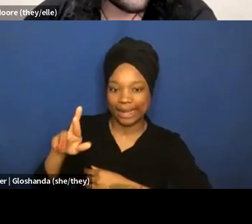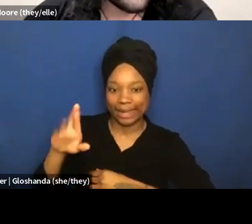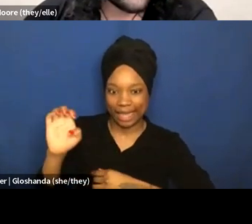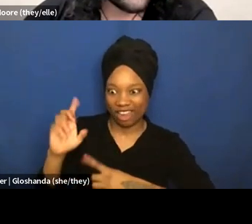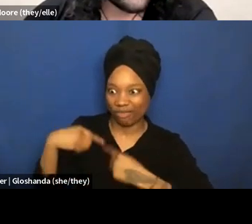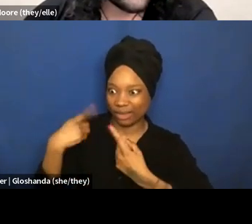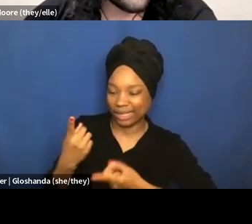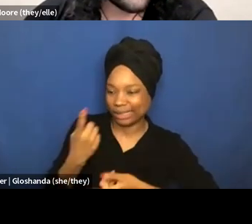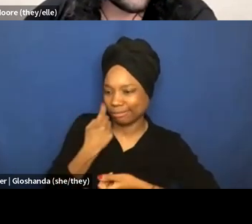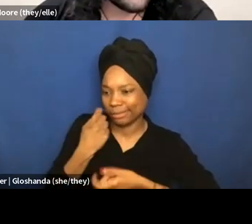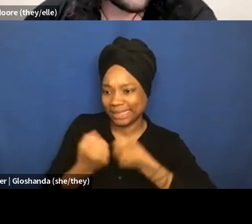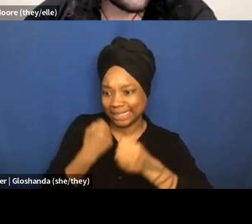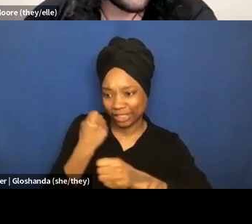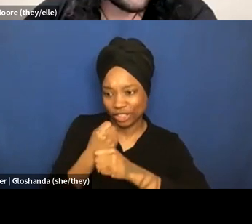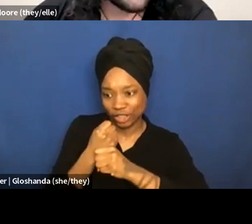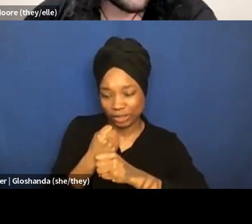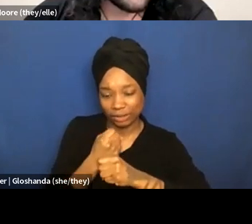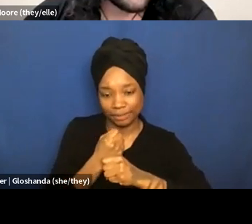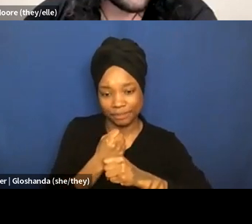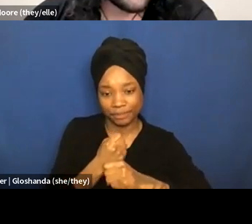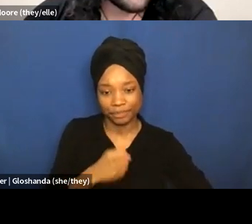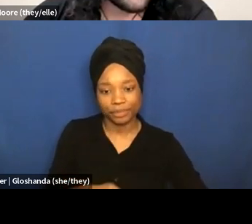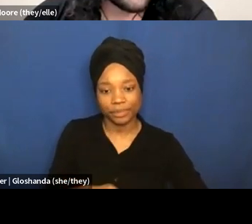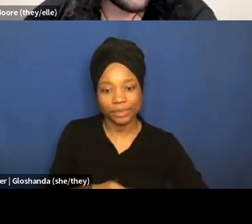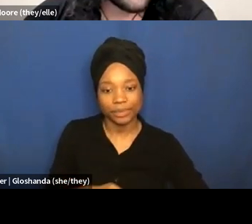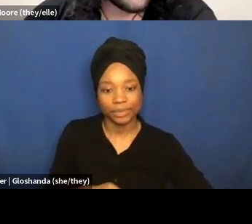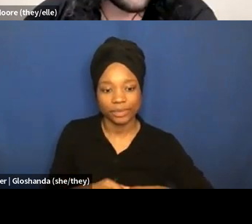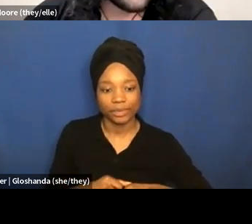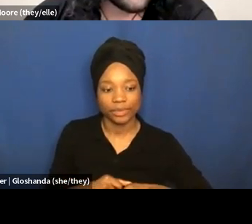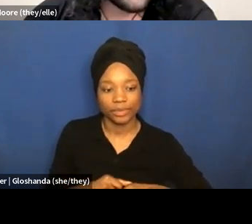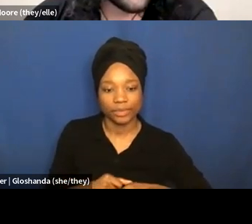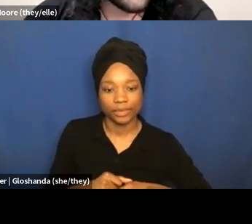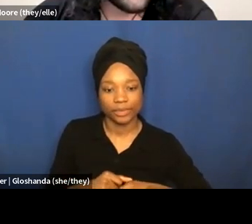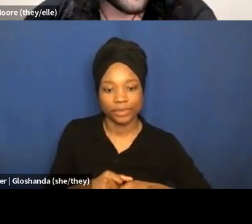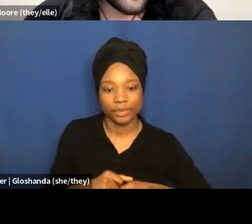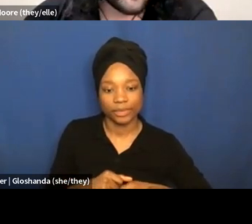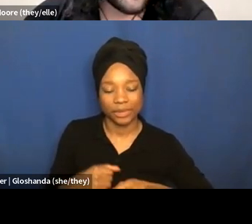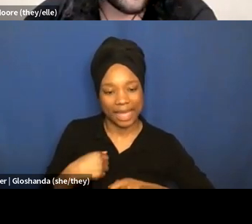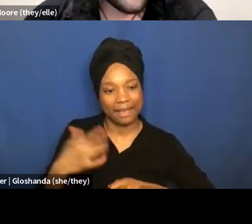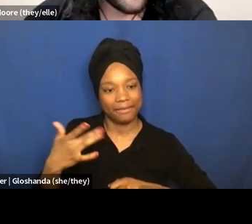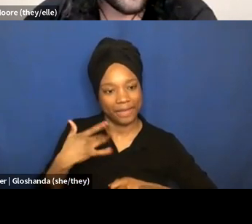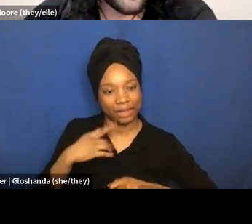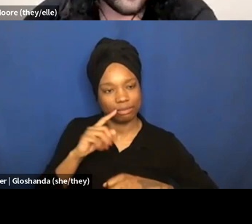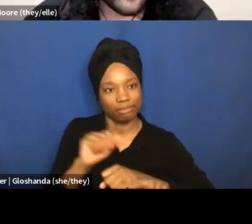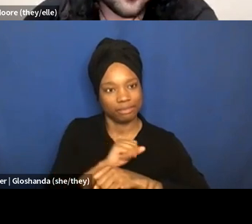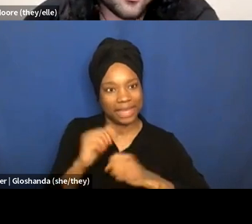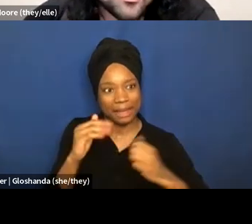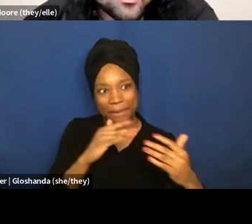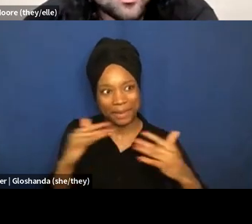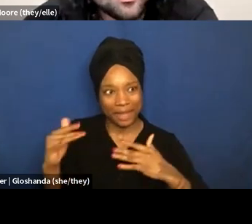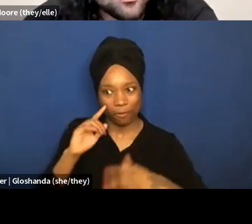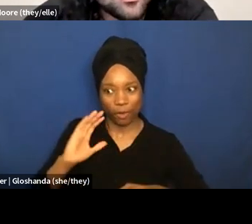And so to lean into being, you know, a battle over our souls, how can